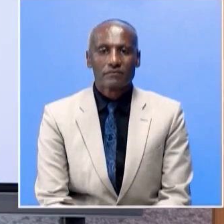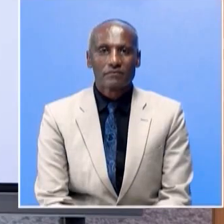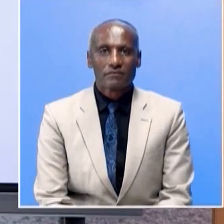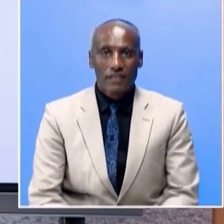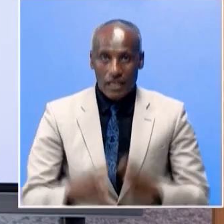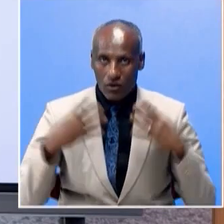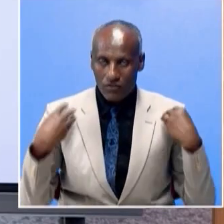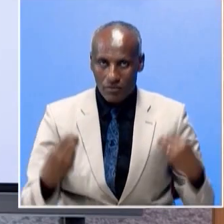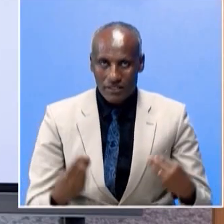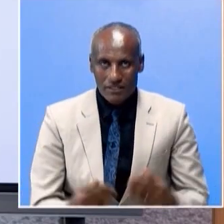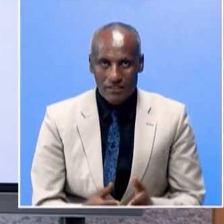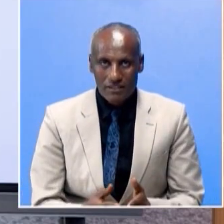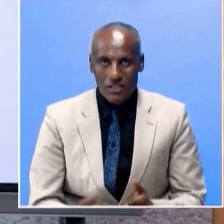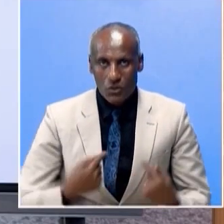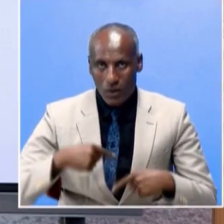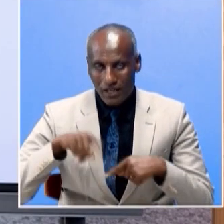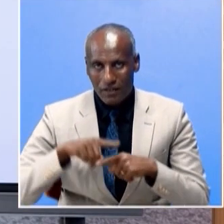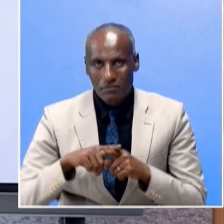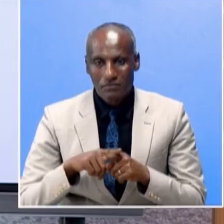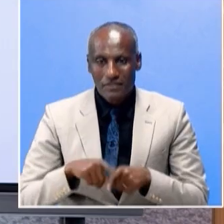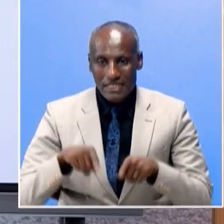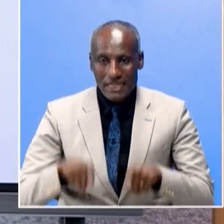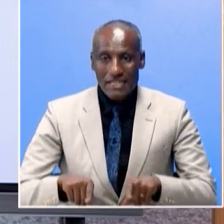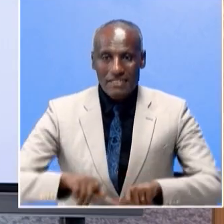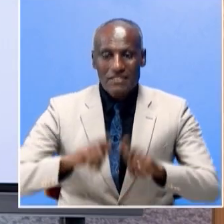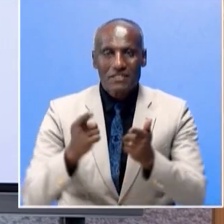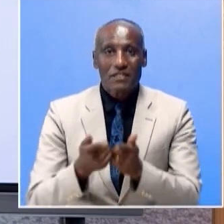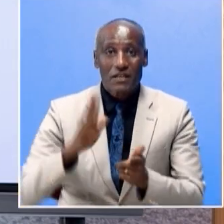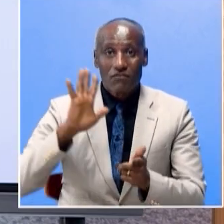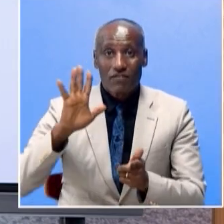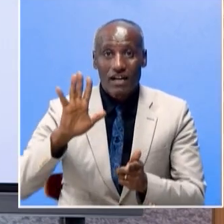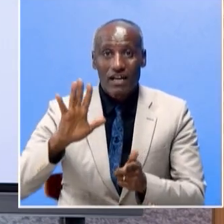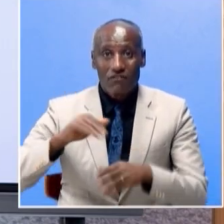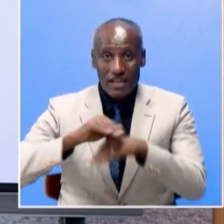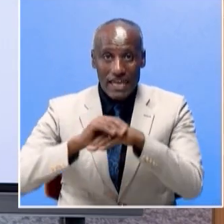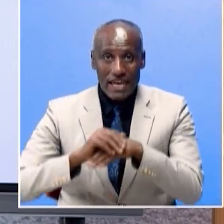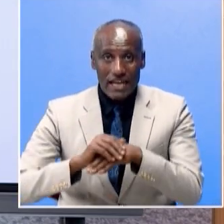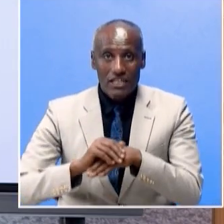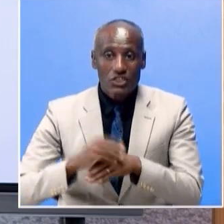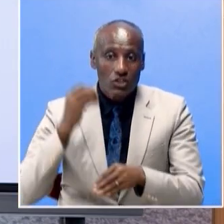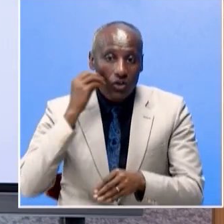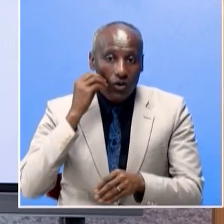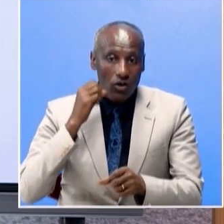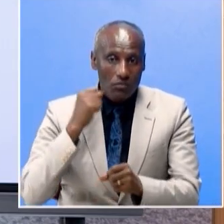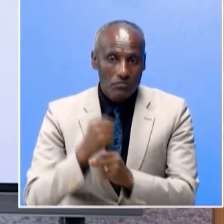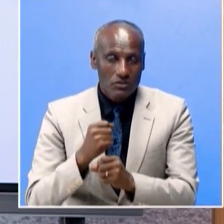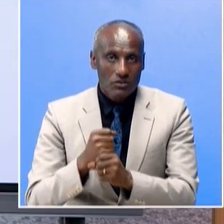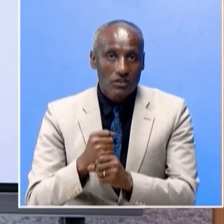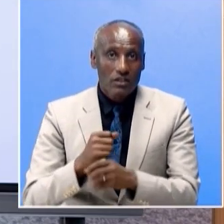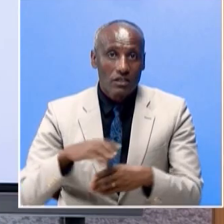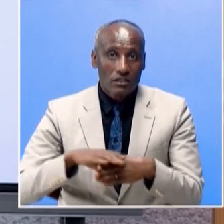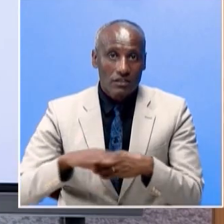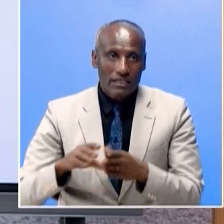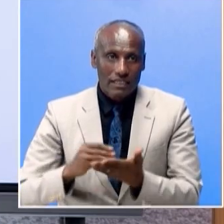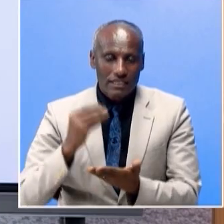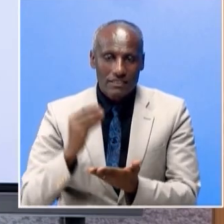Hello everybody, you're welcome. This is grade 5 English language home tutorial class. This program is brought to you by